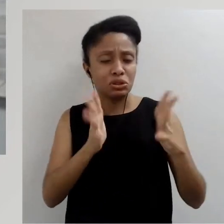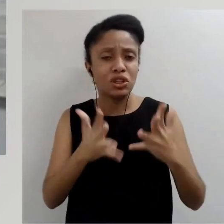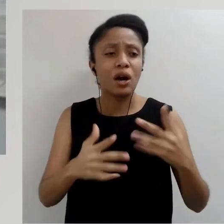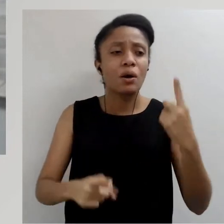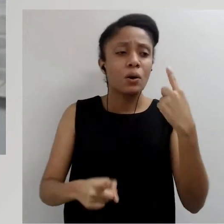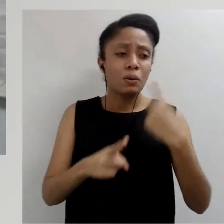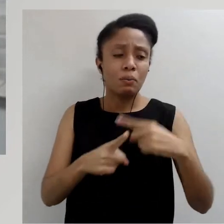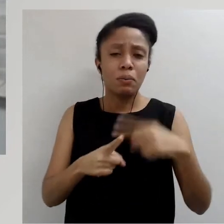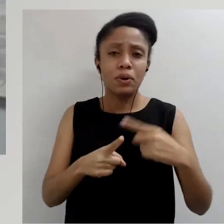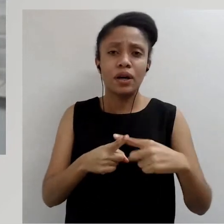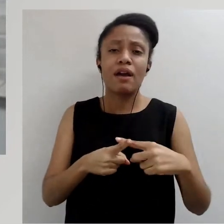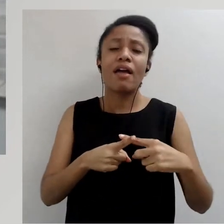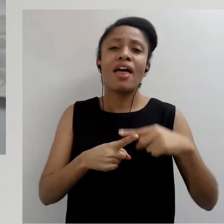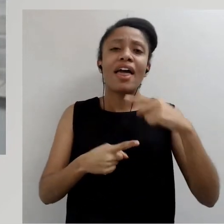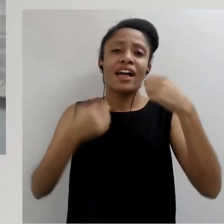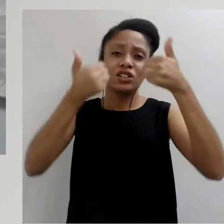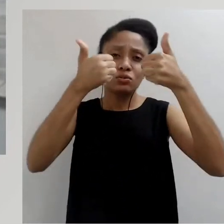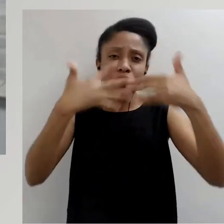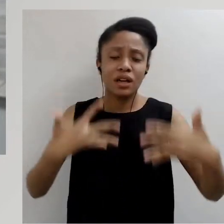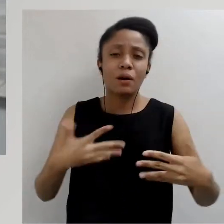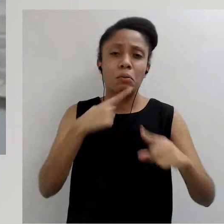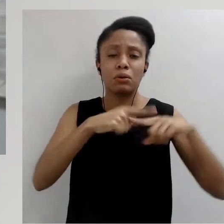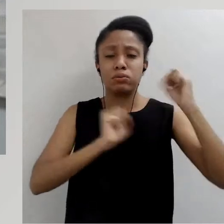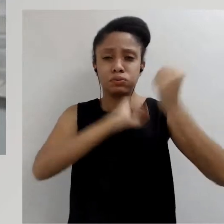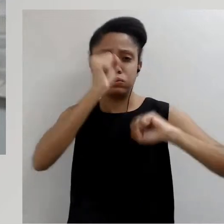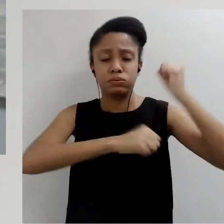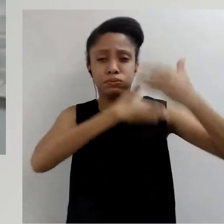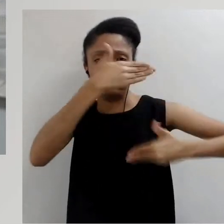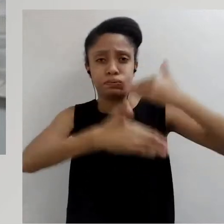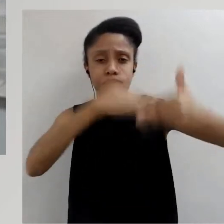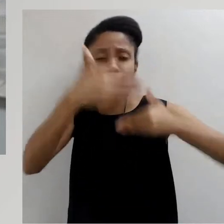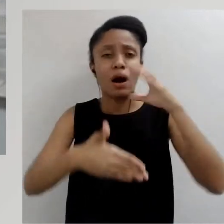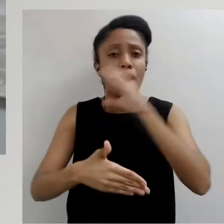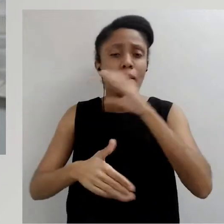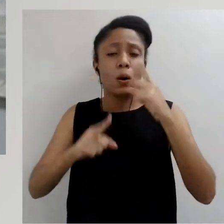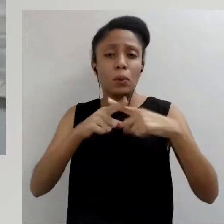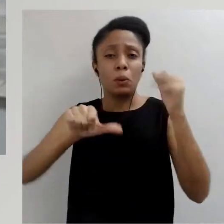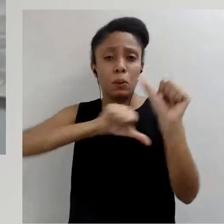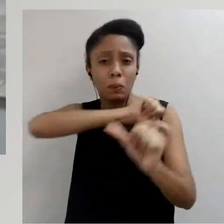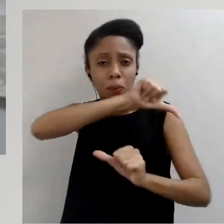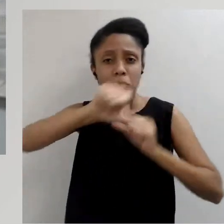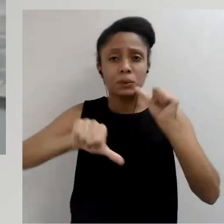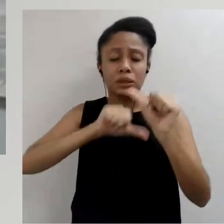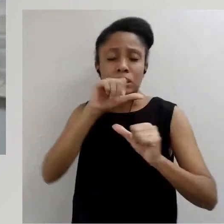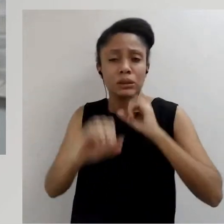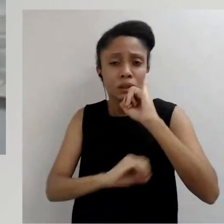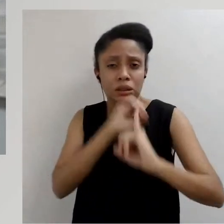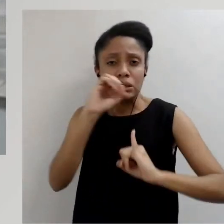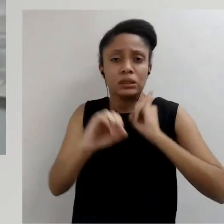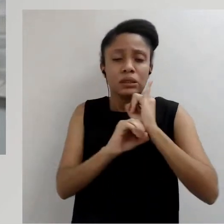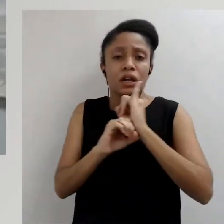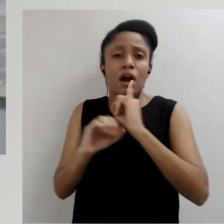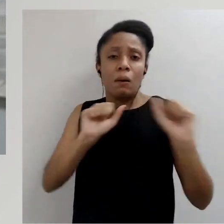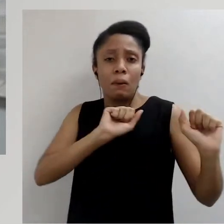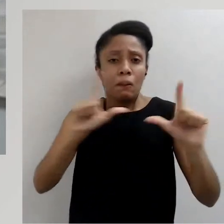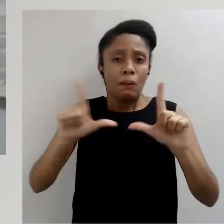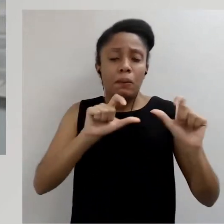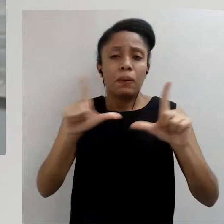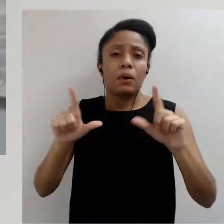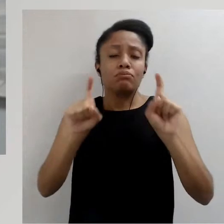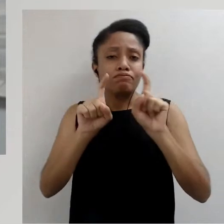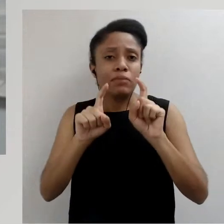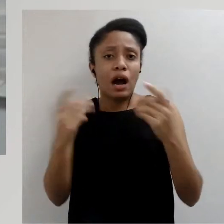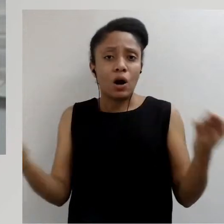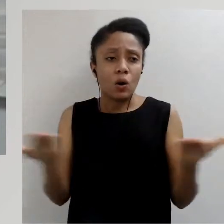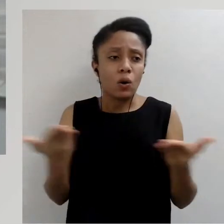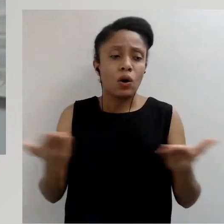of connectivity that has speeded up mainly due to the demand of digital transformation. And